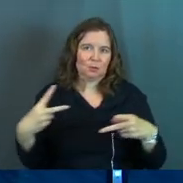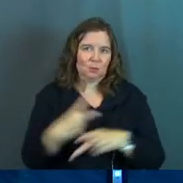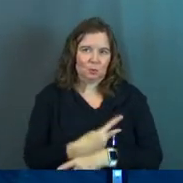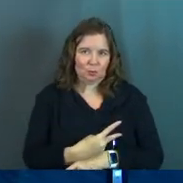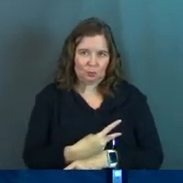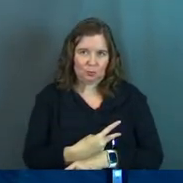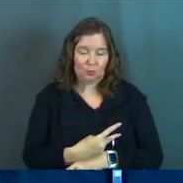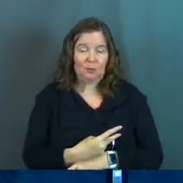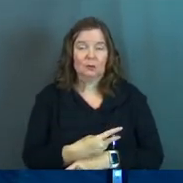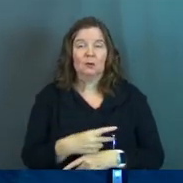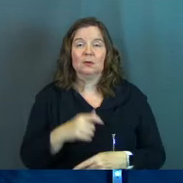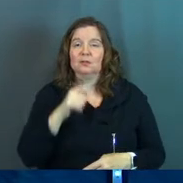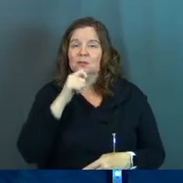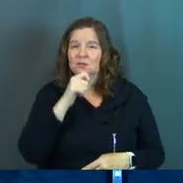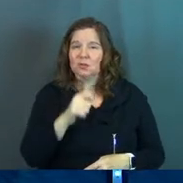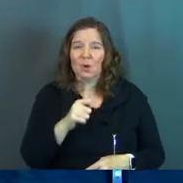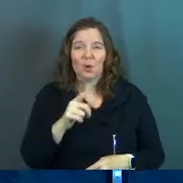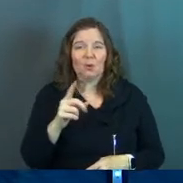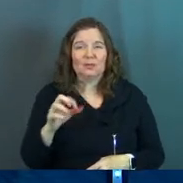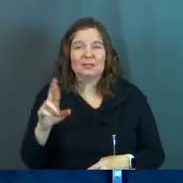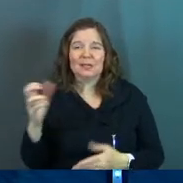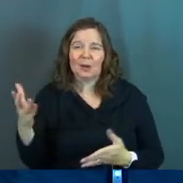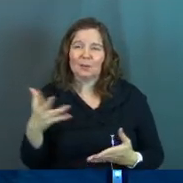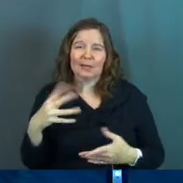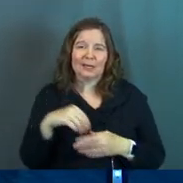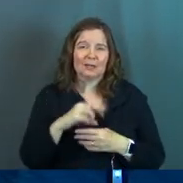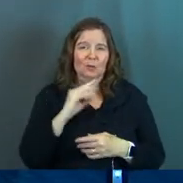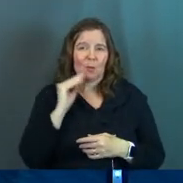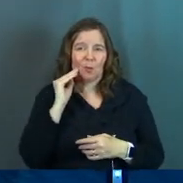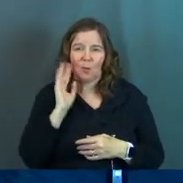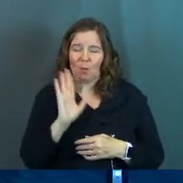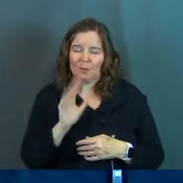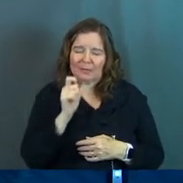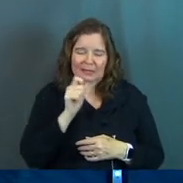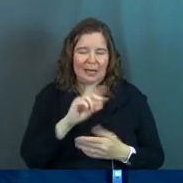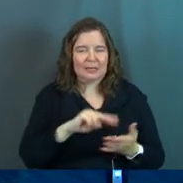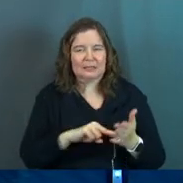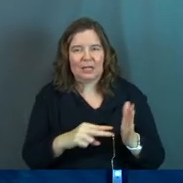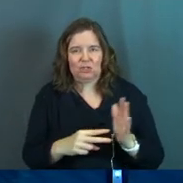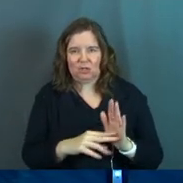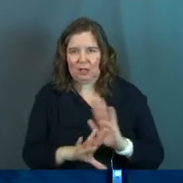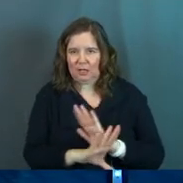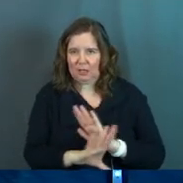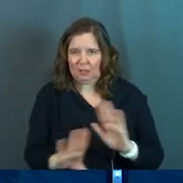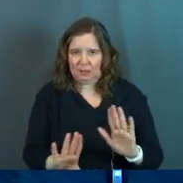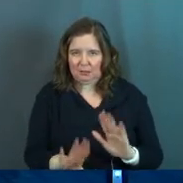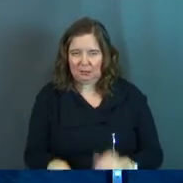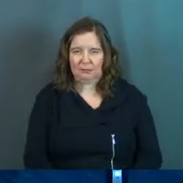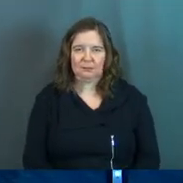the fire. Is don't dare bring it into your house, not intentionally.